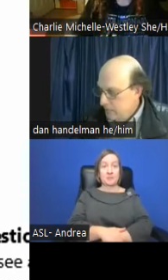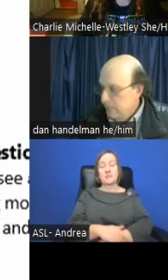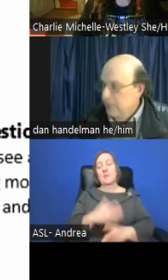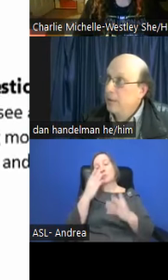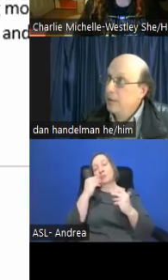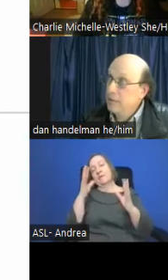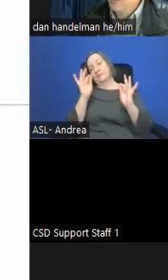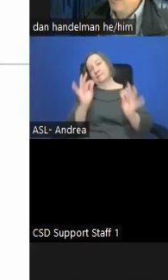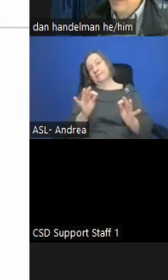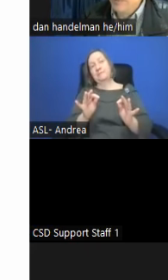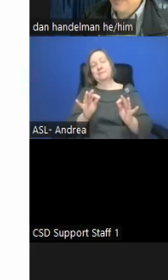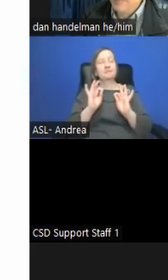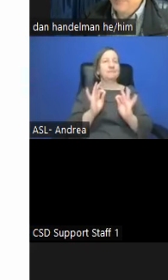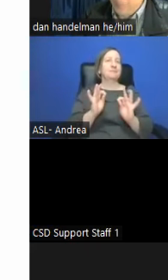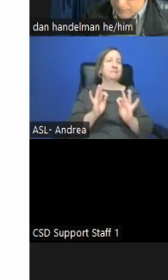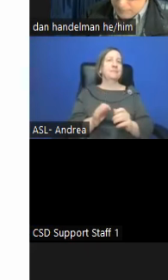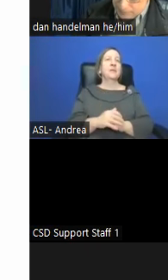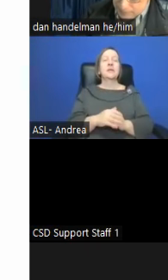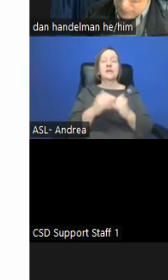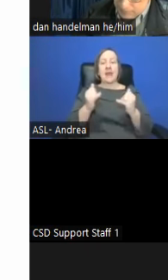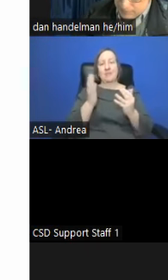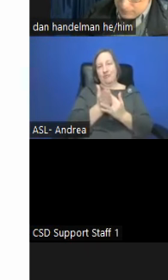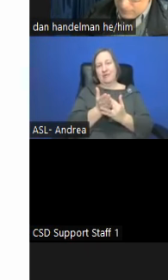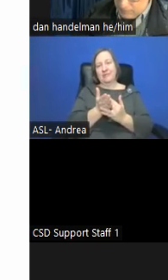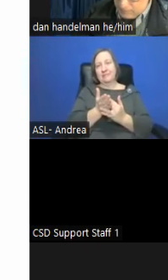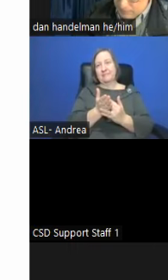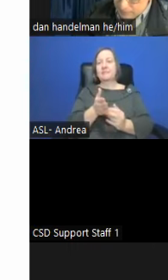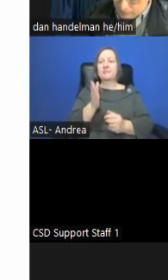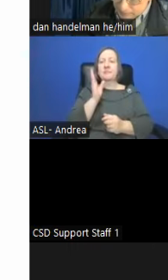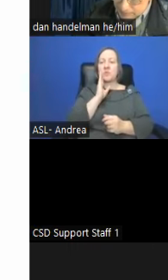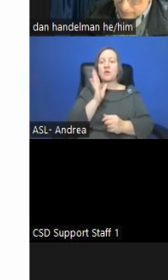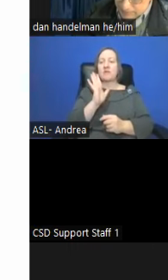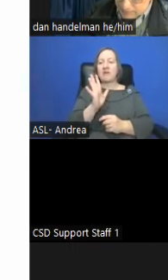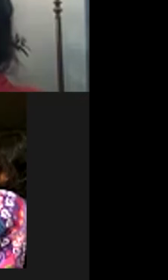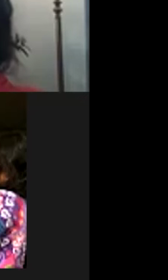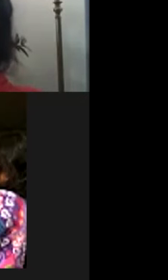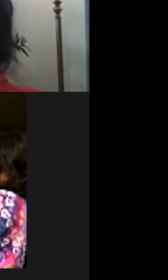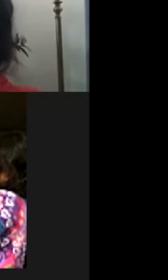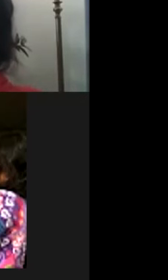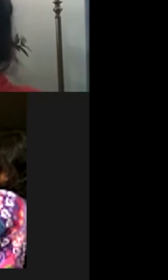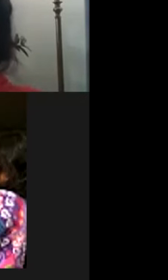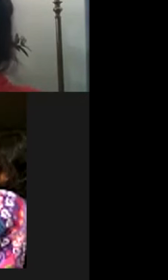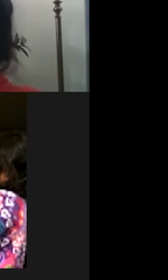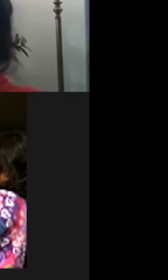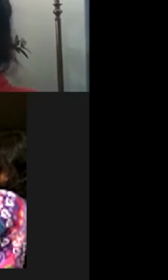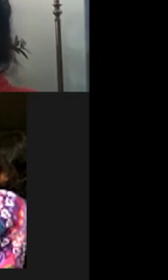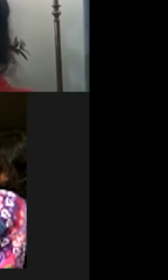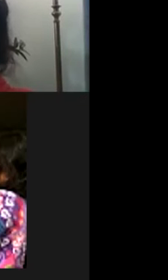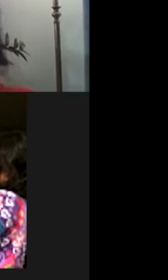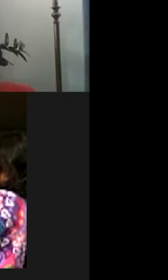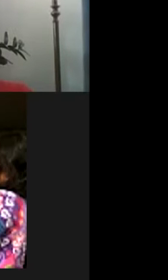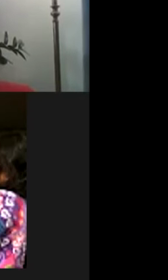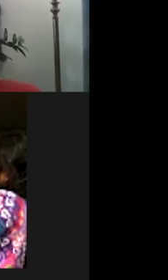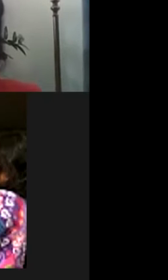Beautiful. Excellent. Let's take a break. Let's take a 5-minute break and come back at